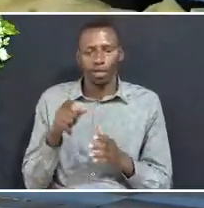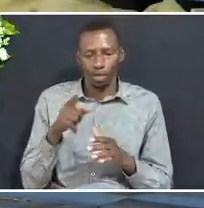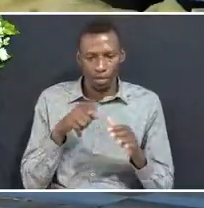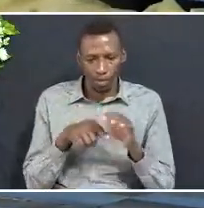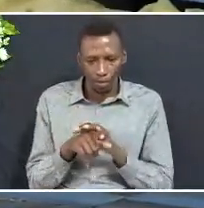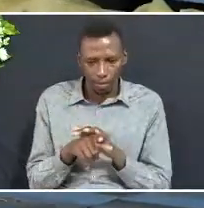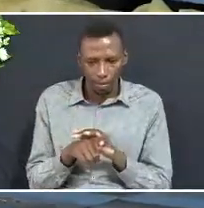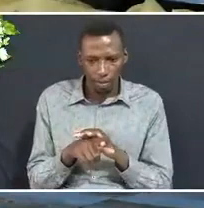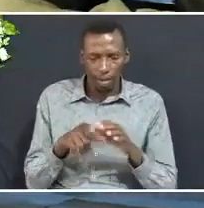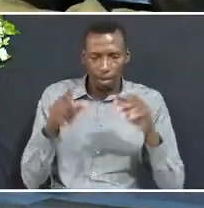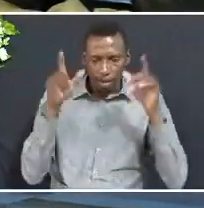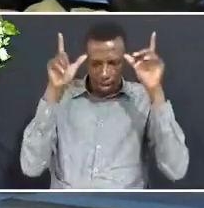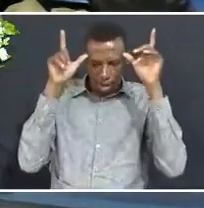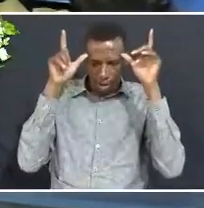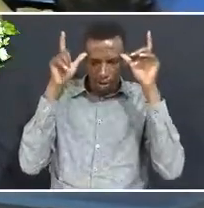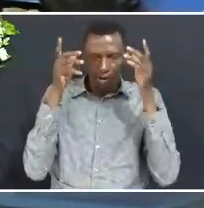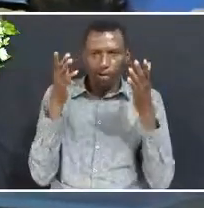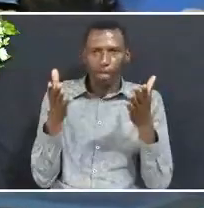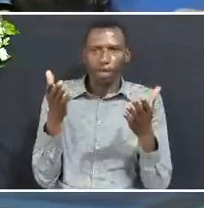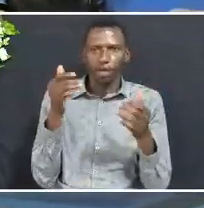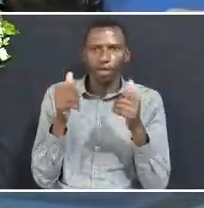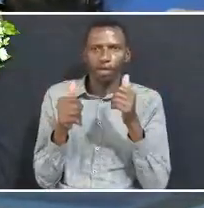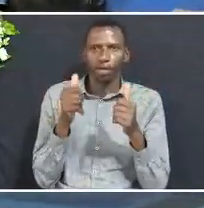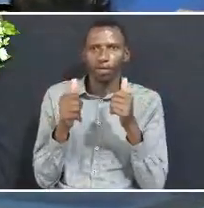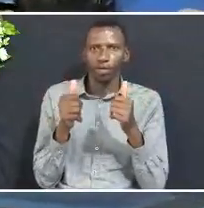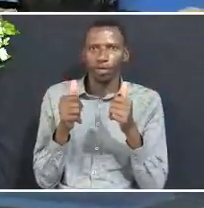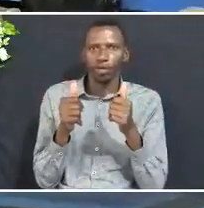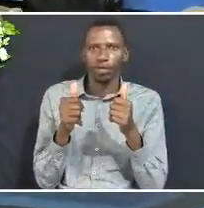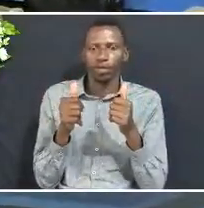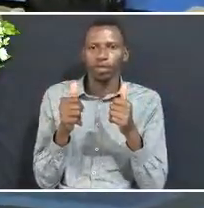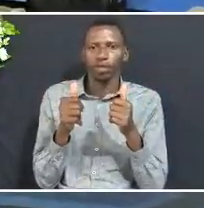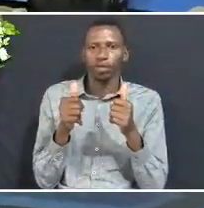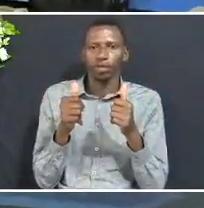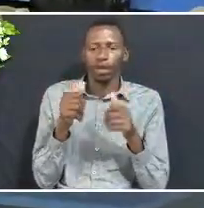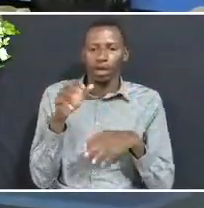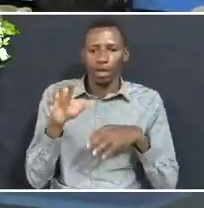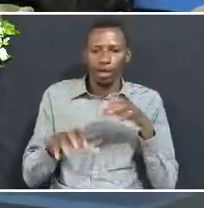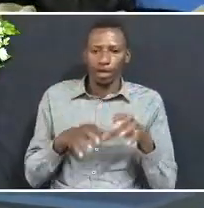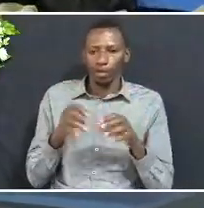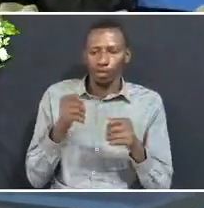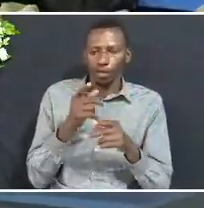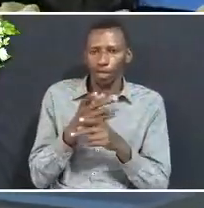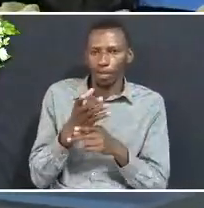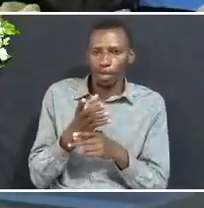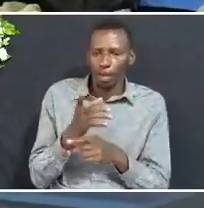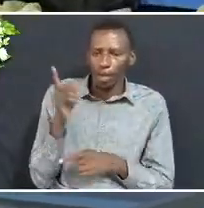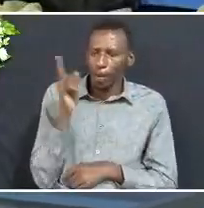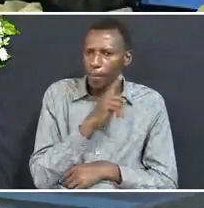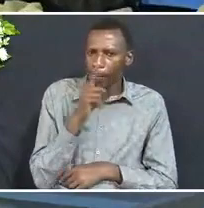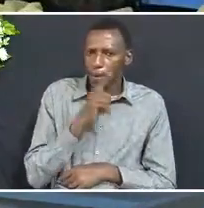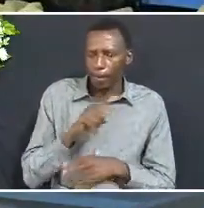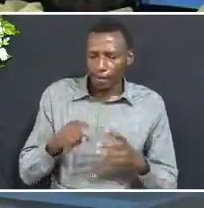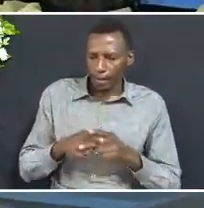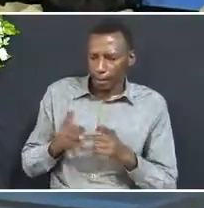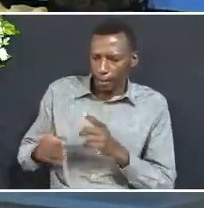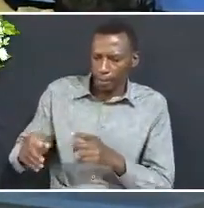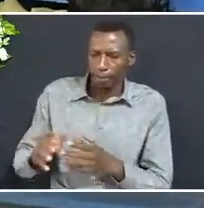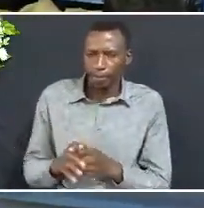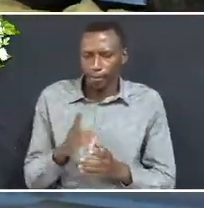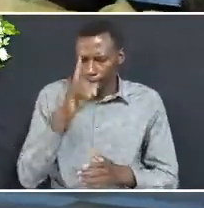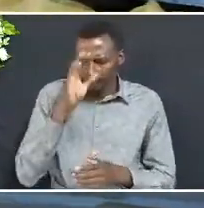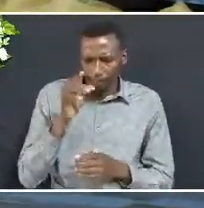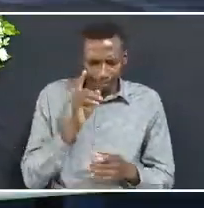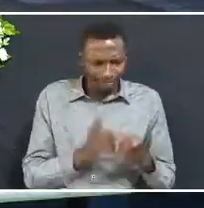where the animals which were kept in there were so fierce, and they started chasing him. He ran